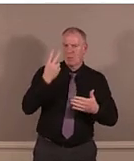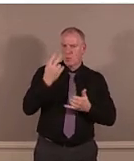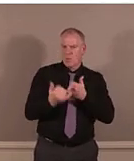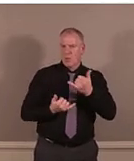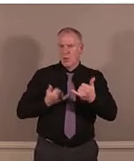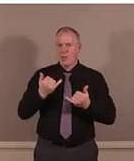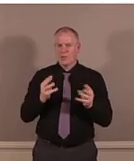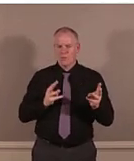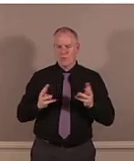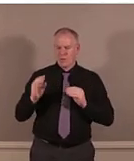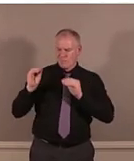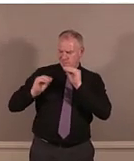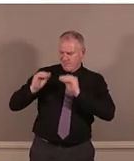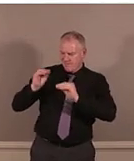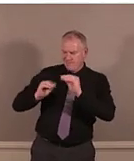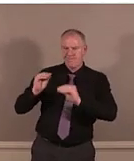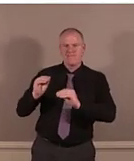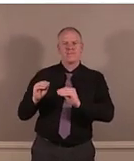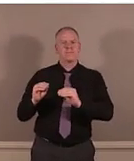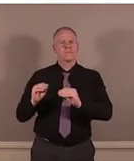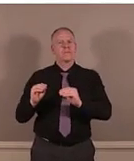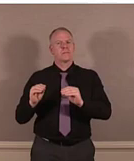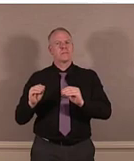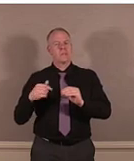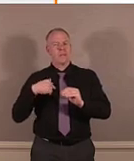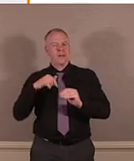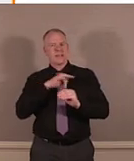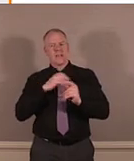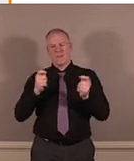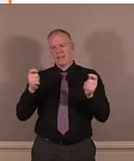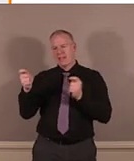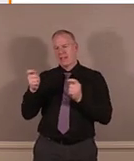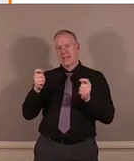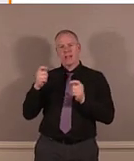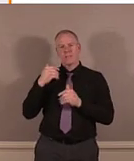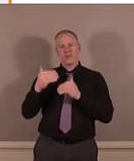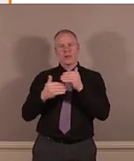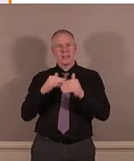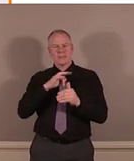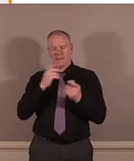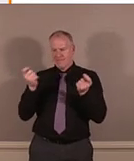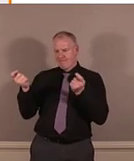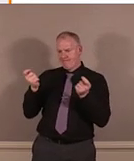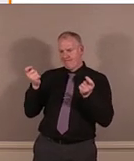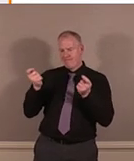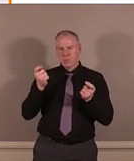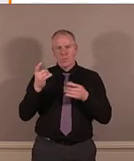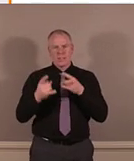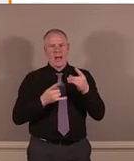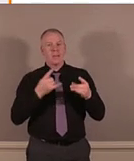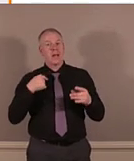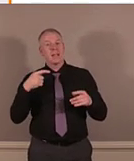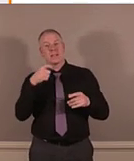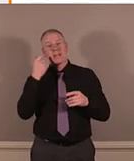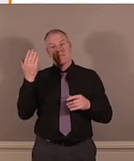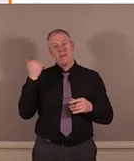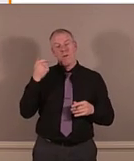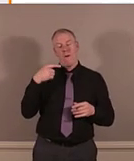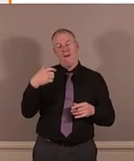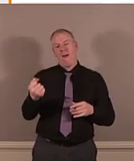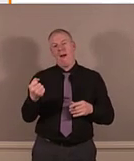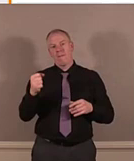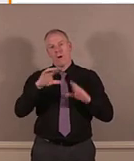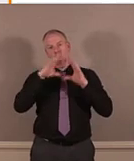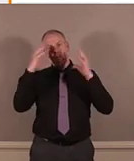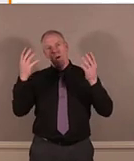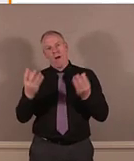years. And again, just I facilitated the particular process. And I think this is what I mentioned earlier about having a